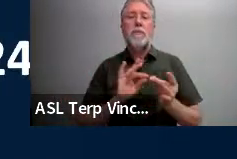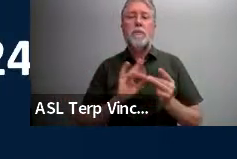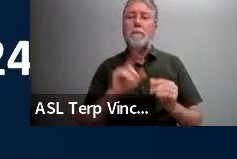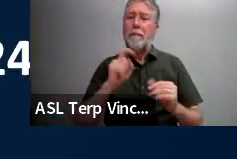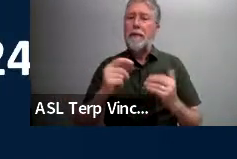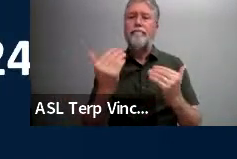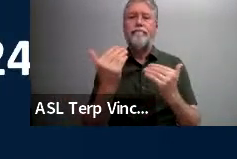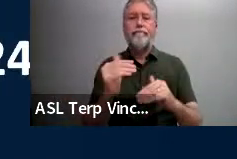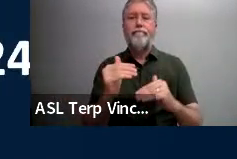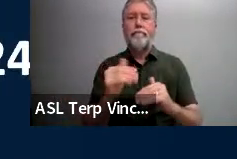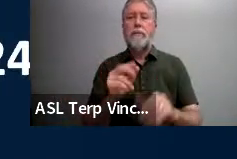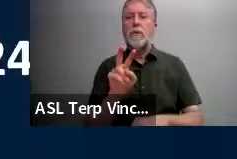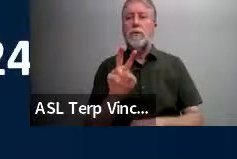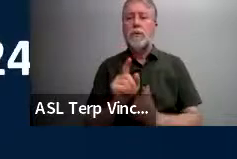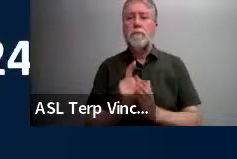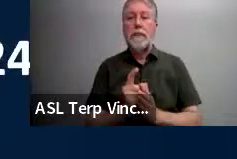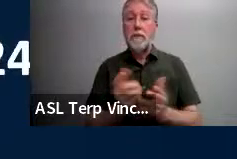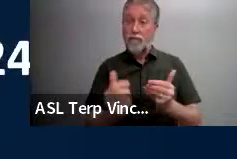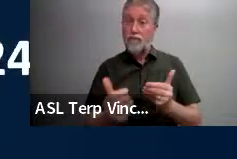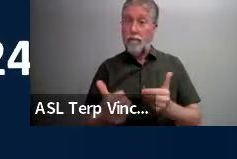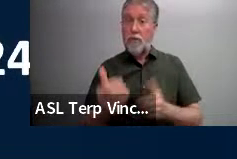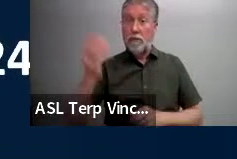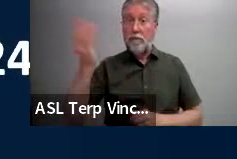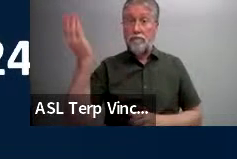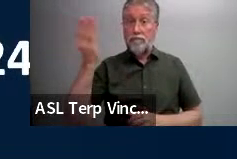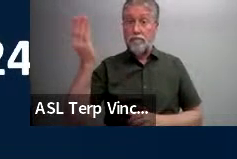following email address. It's simply